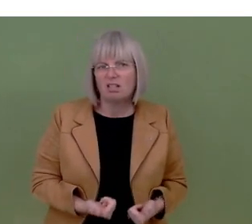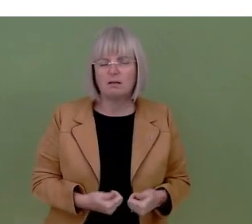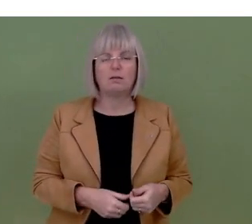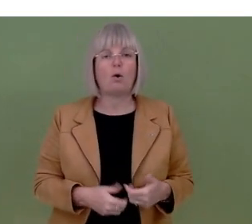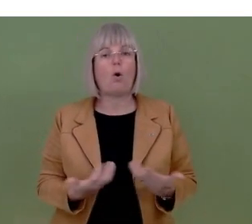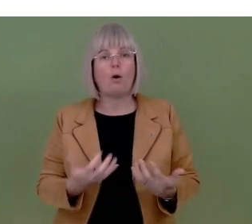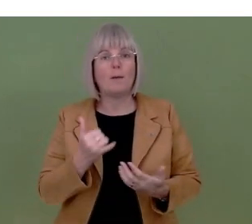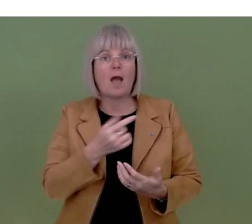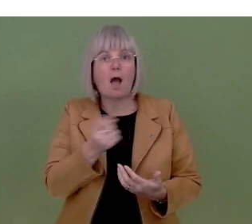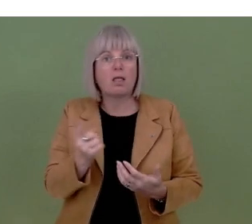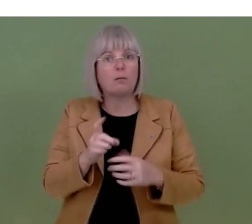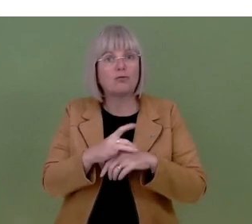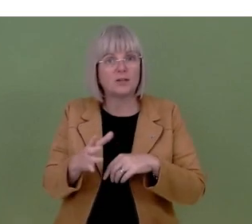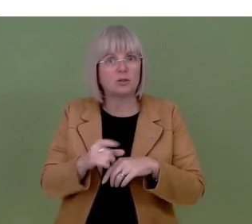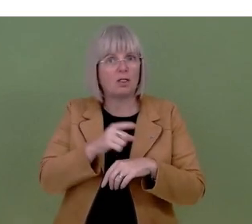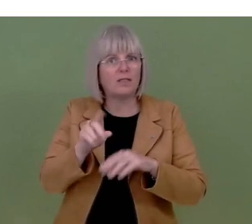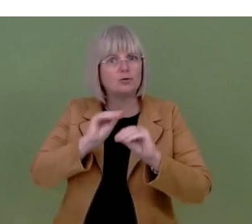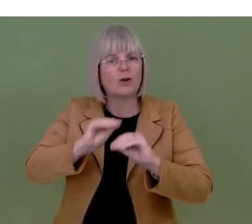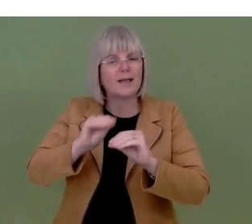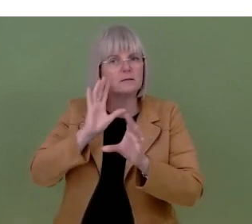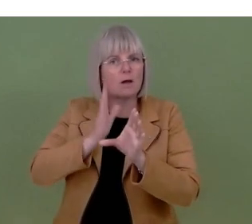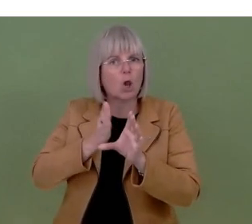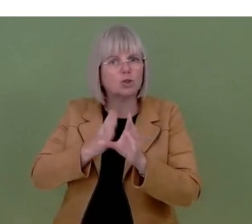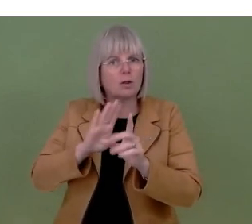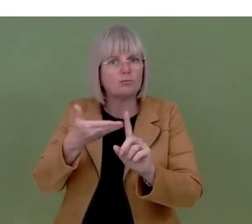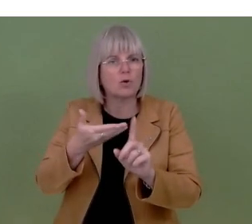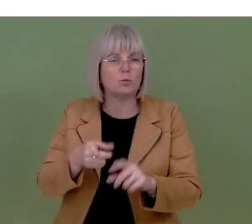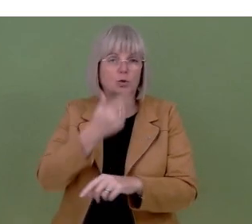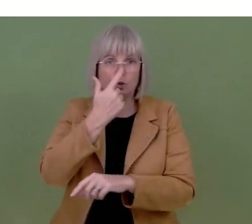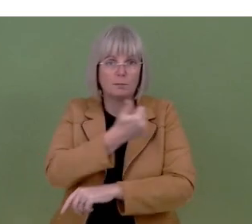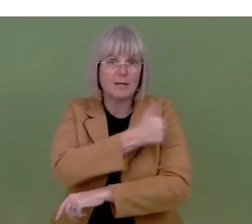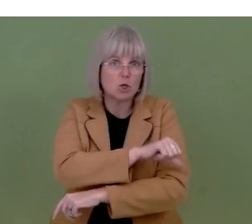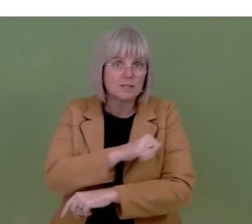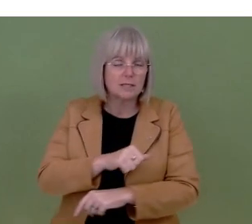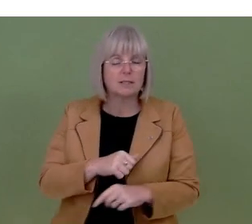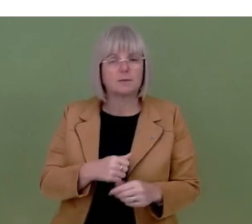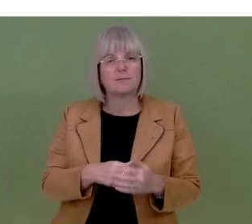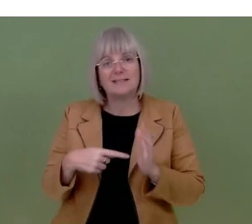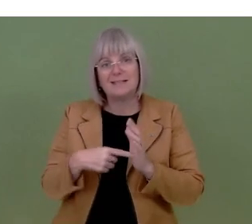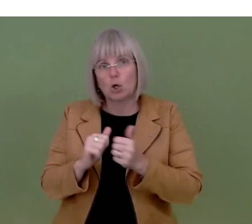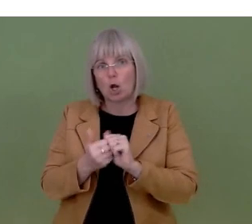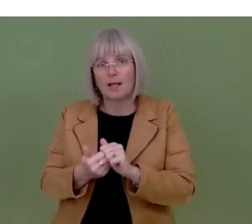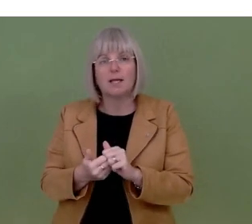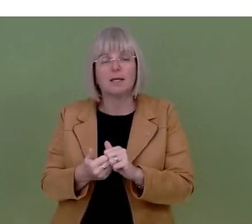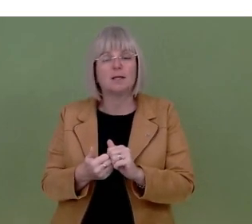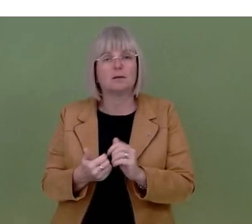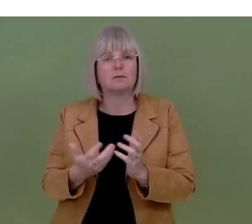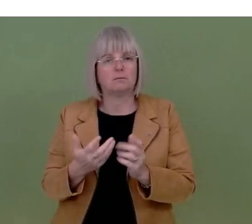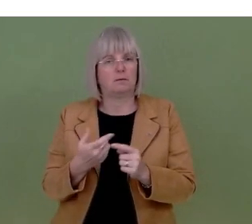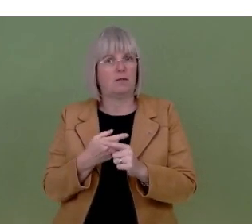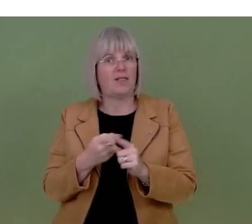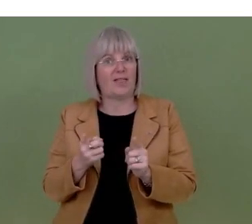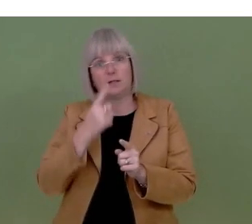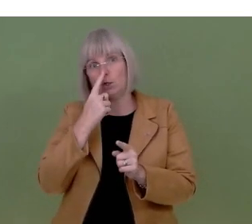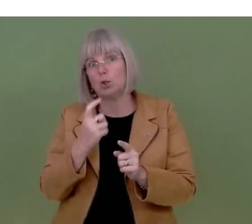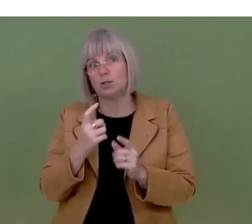in psychological approaches, whether that be our nursing colleagues, OT colleagues. And that's one way of increasing